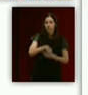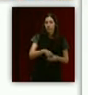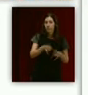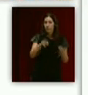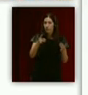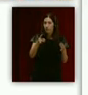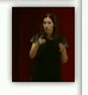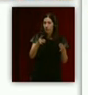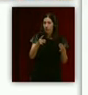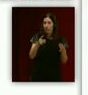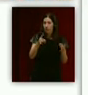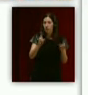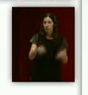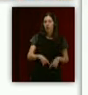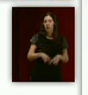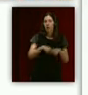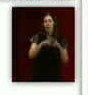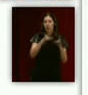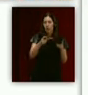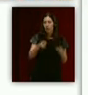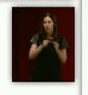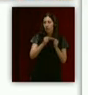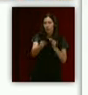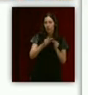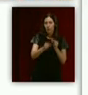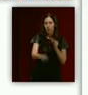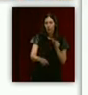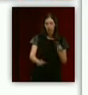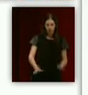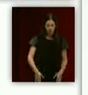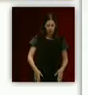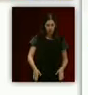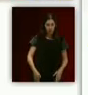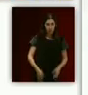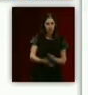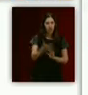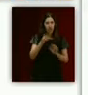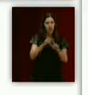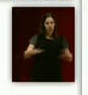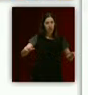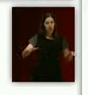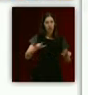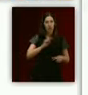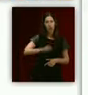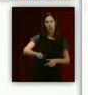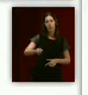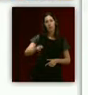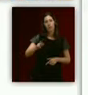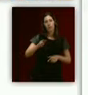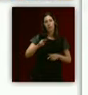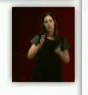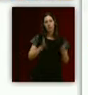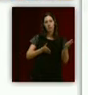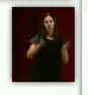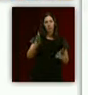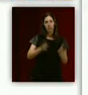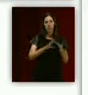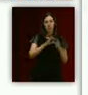be self-reliant and self-dependent. It has numerous sensors.